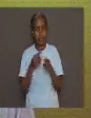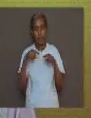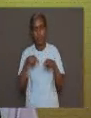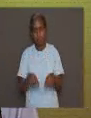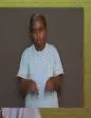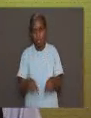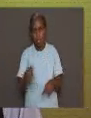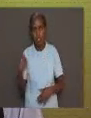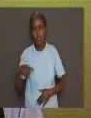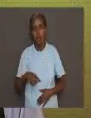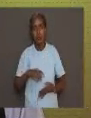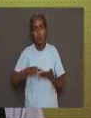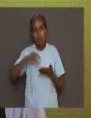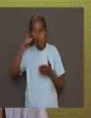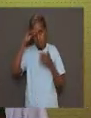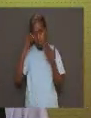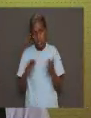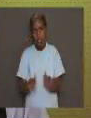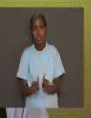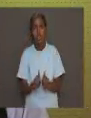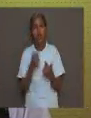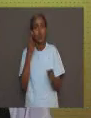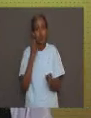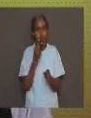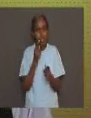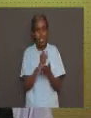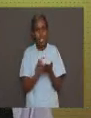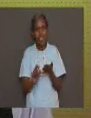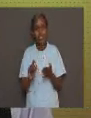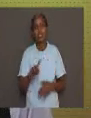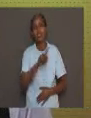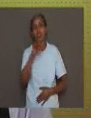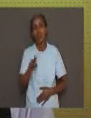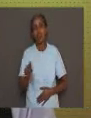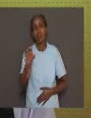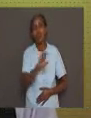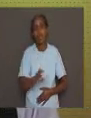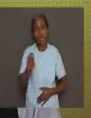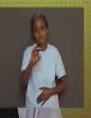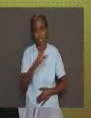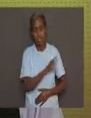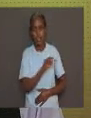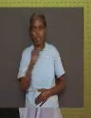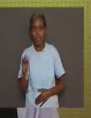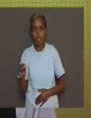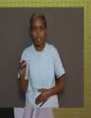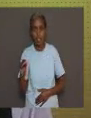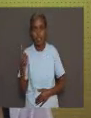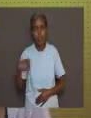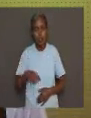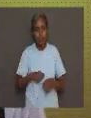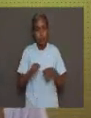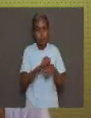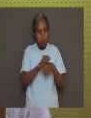Today, we learned how to write the equation of a circle, and we